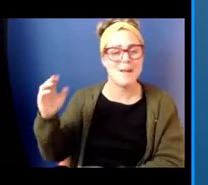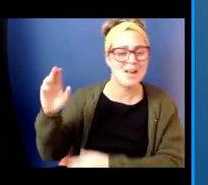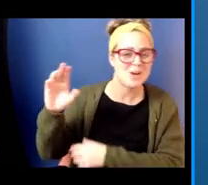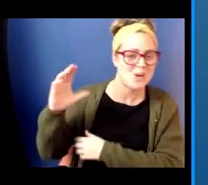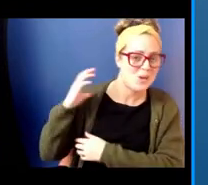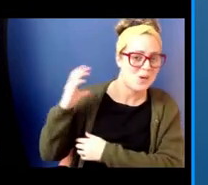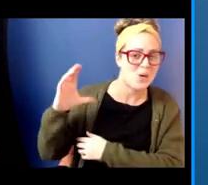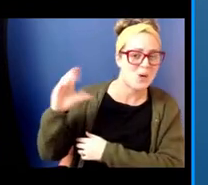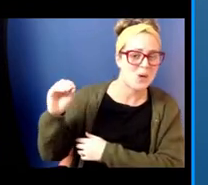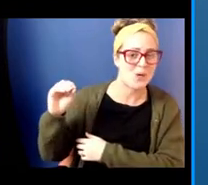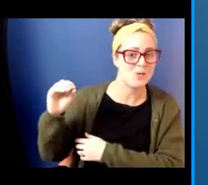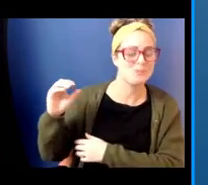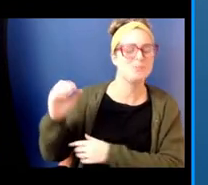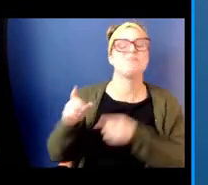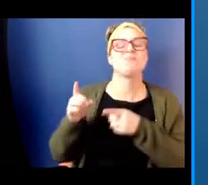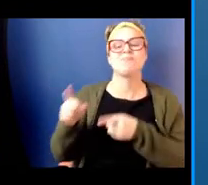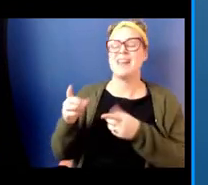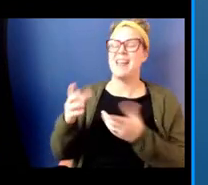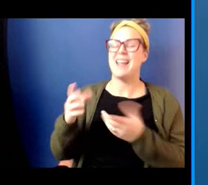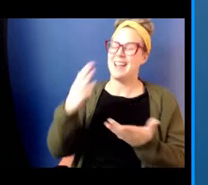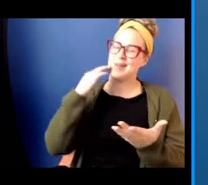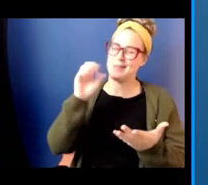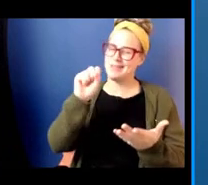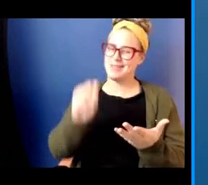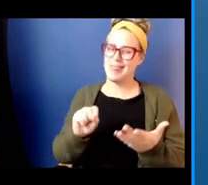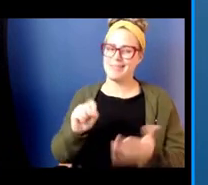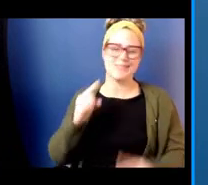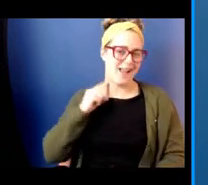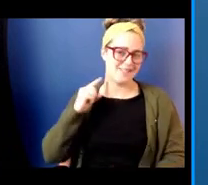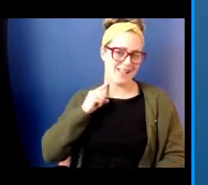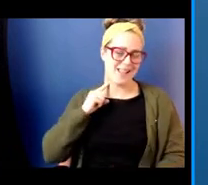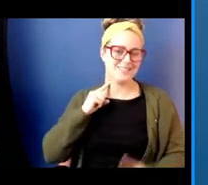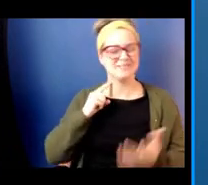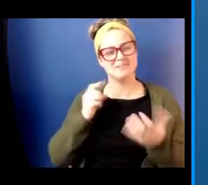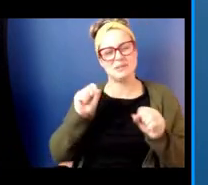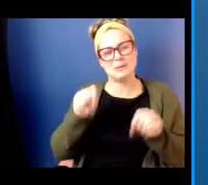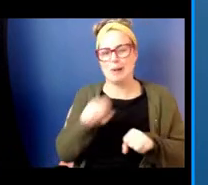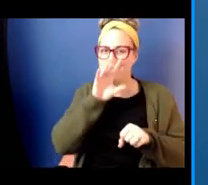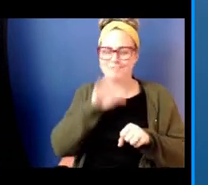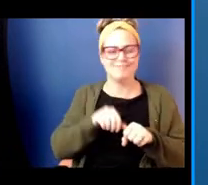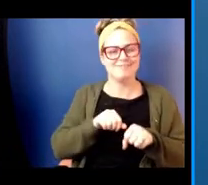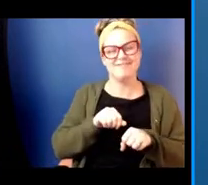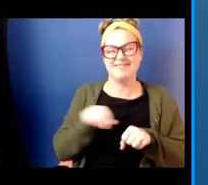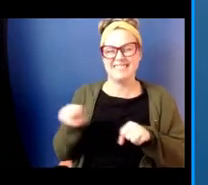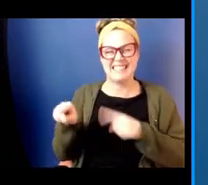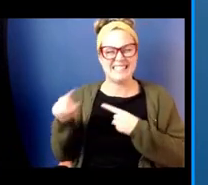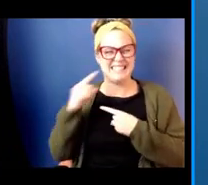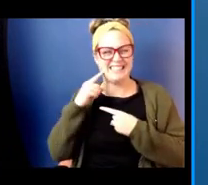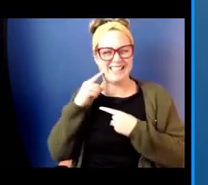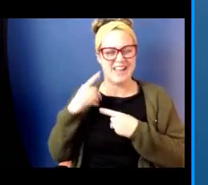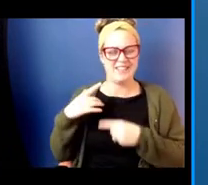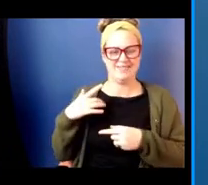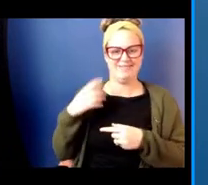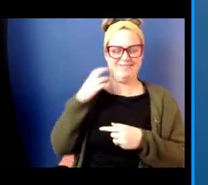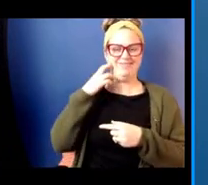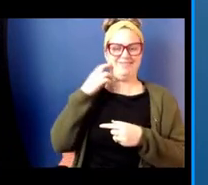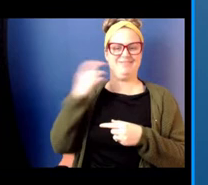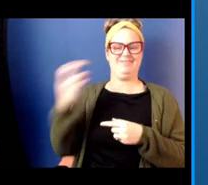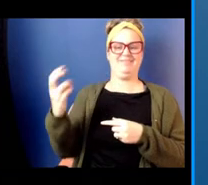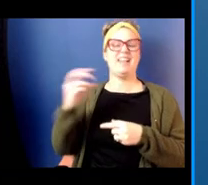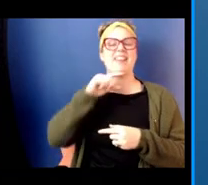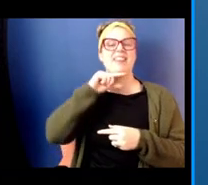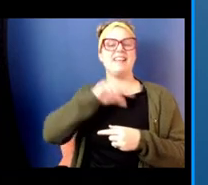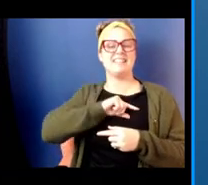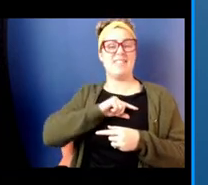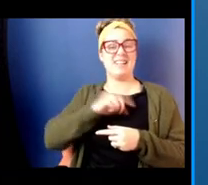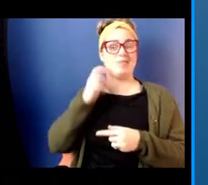drawly than normal uh right before Thanksgiving I got a wisdom tooth taken out and then shortly thereafter I got a dry socket